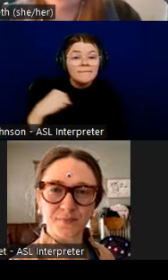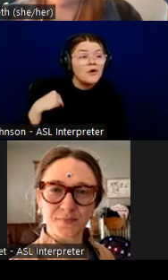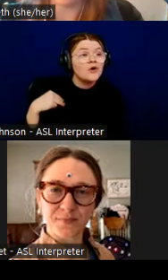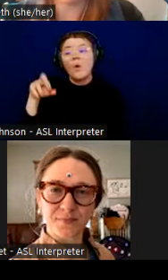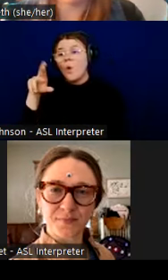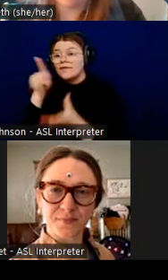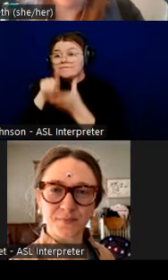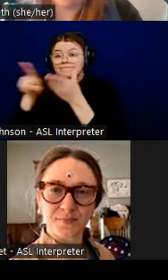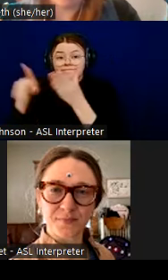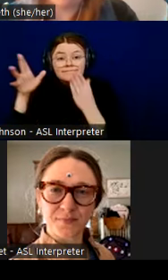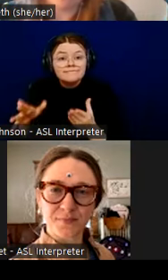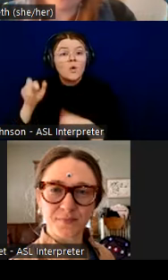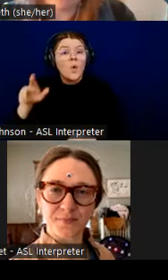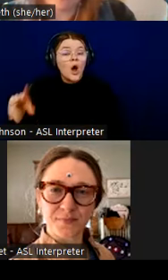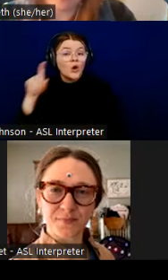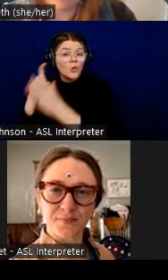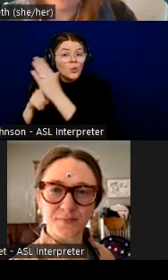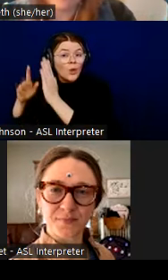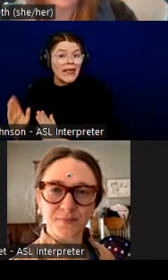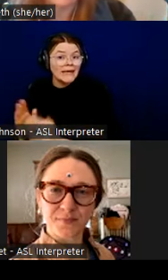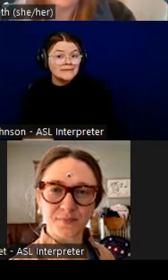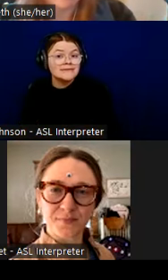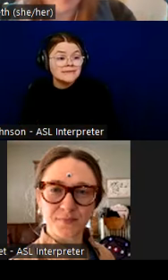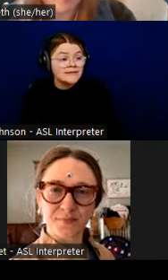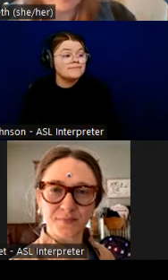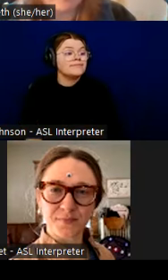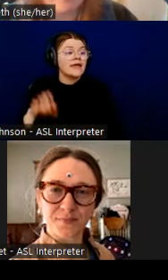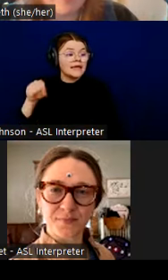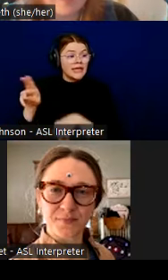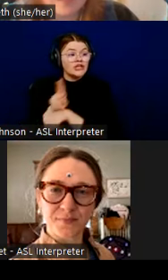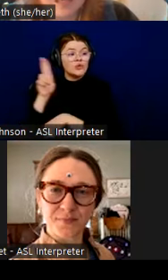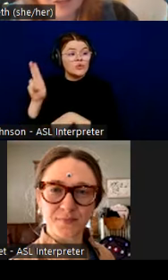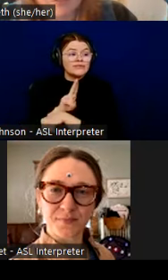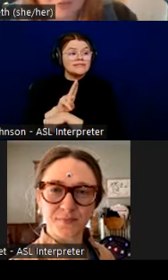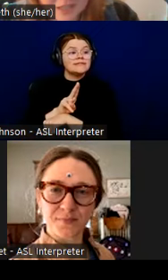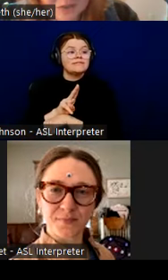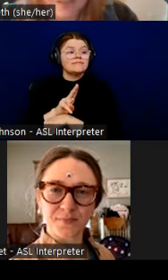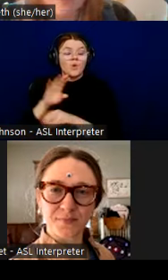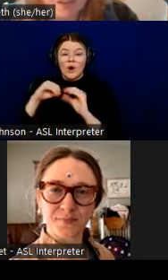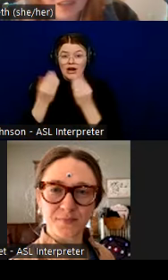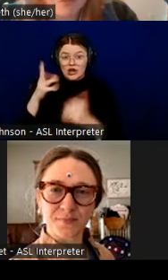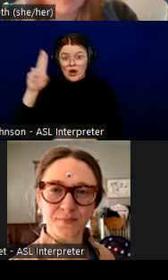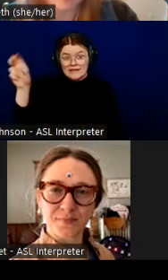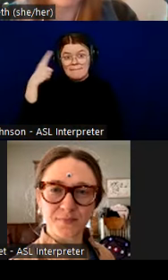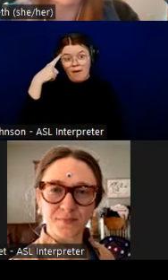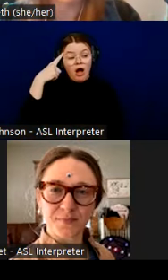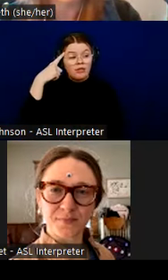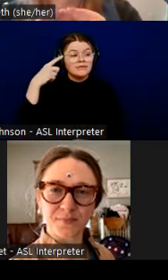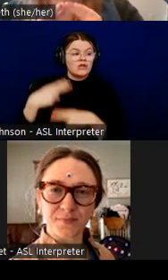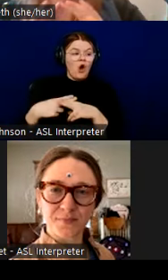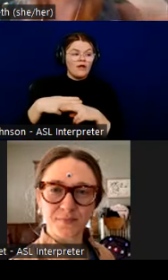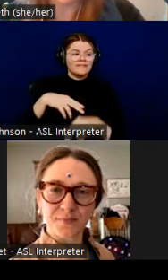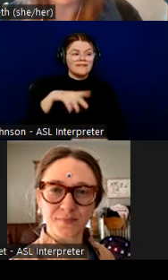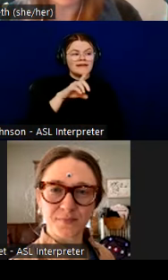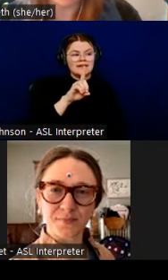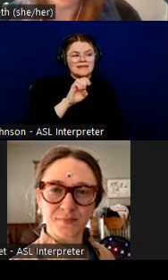investigator, the Defense Center for Criminalized Survivors in St. Paul is here for you. It's available for you